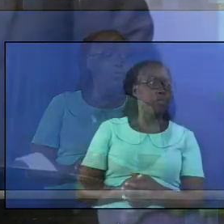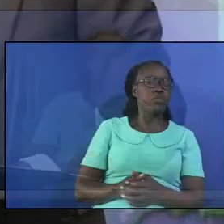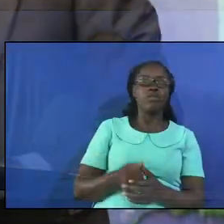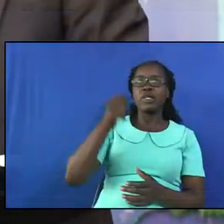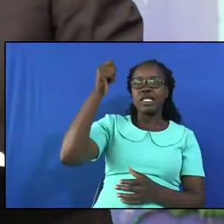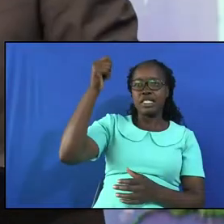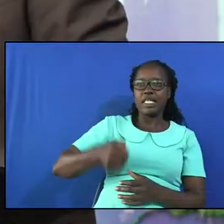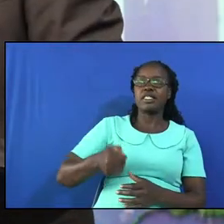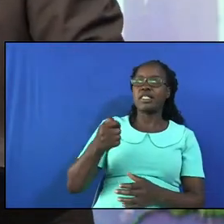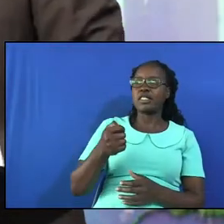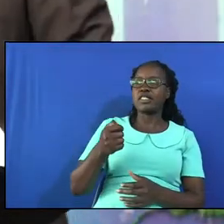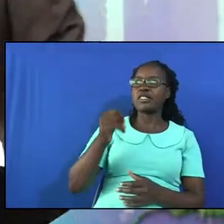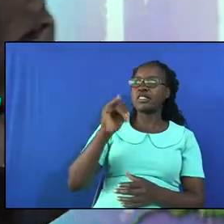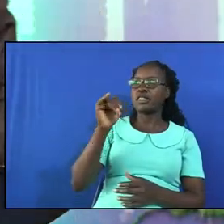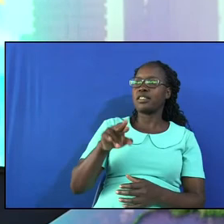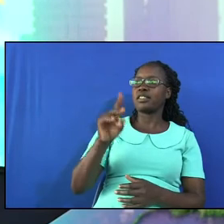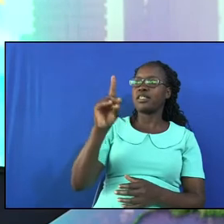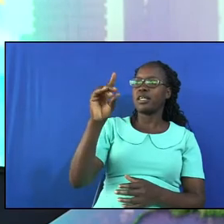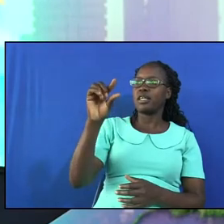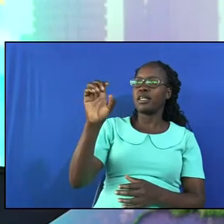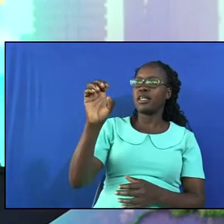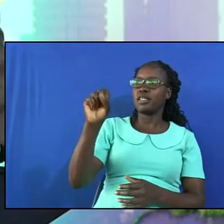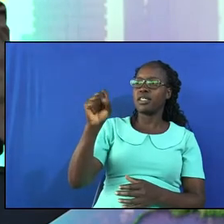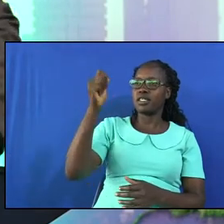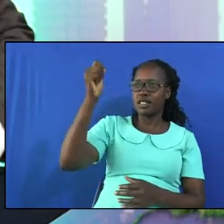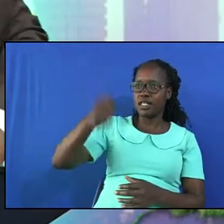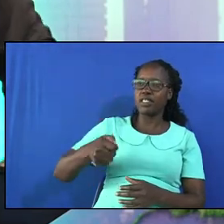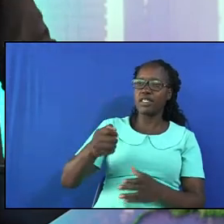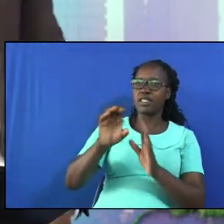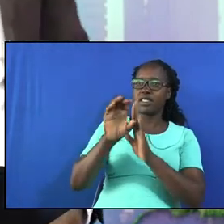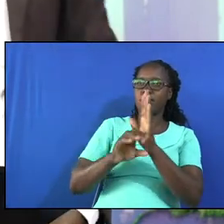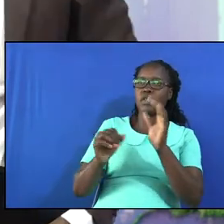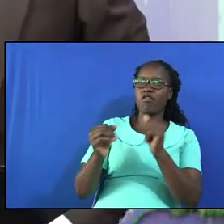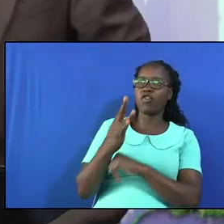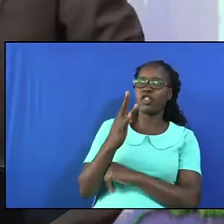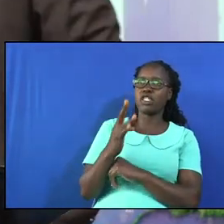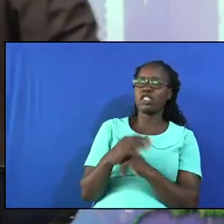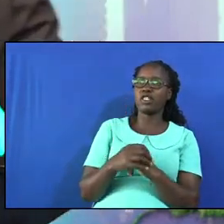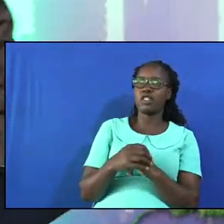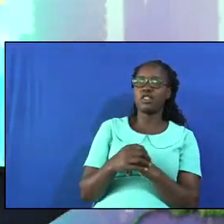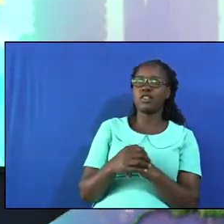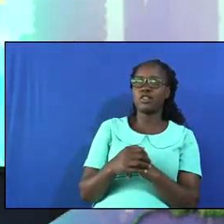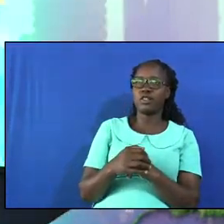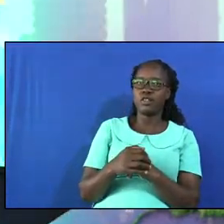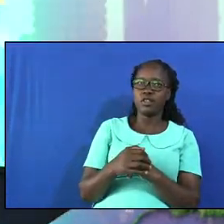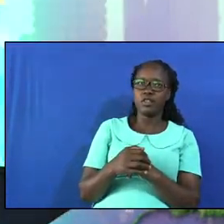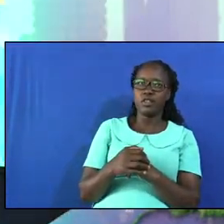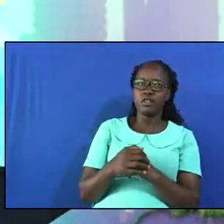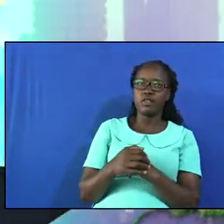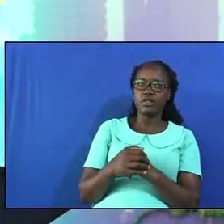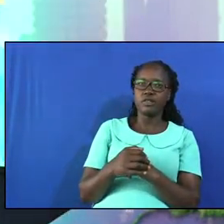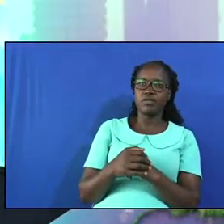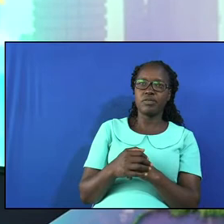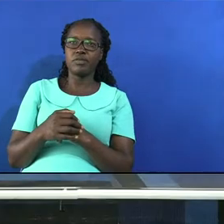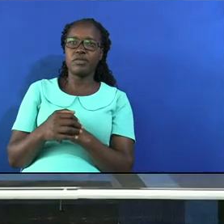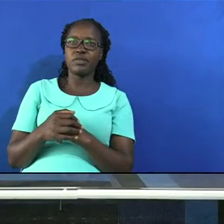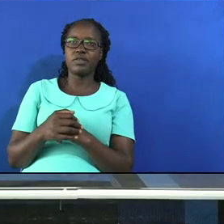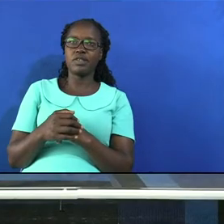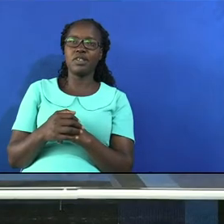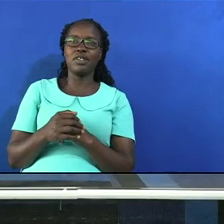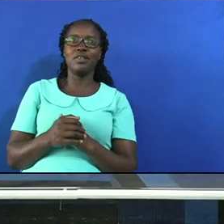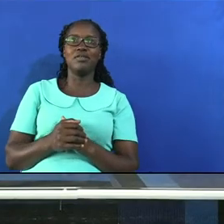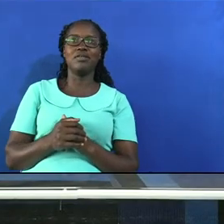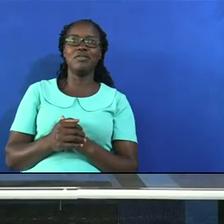Judges chapter 14. Judges chapter 14. We will make it to Revelation. We are now in Judges, isn't it? How many books